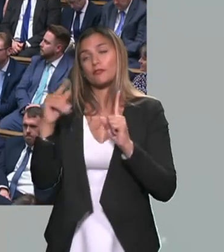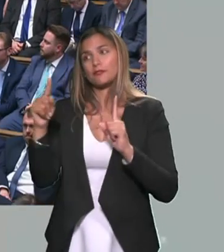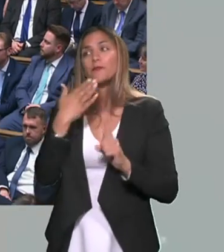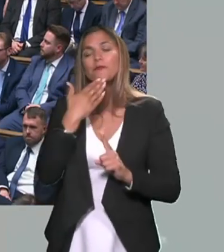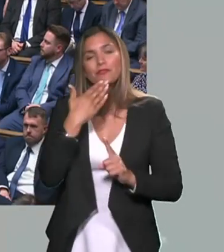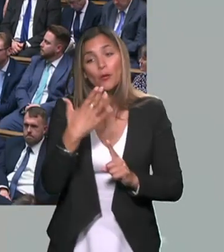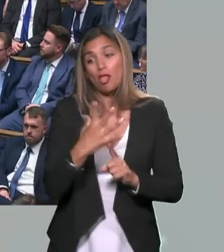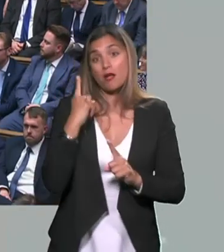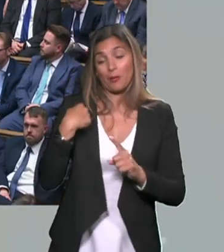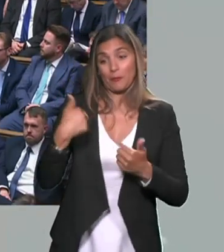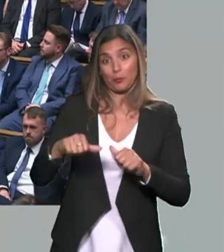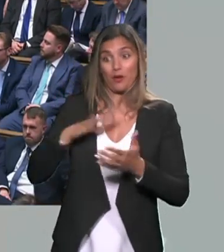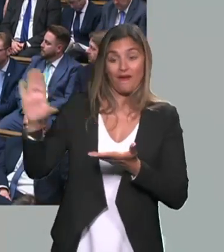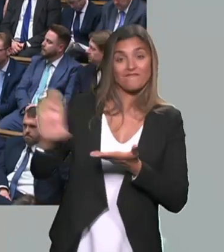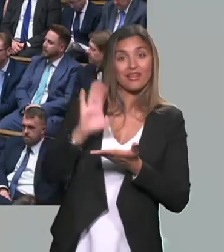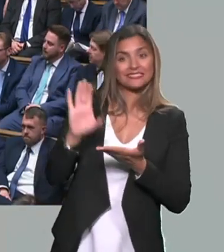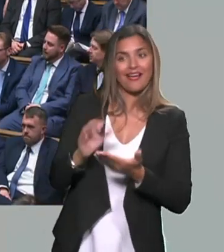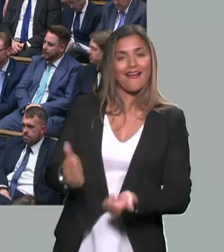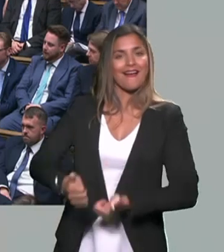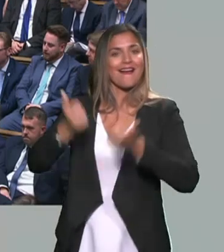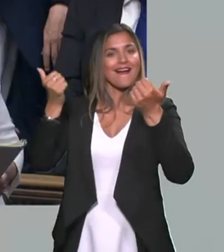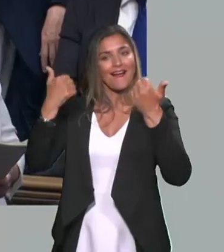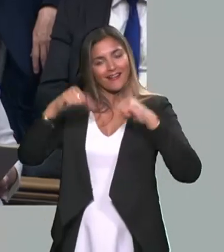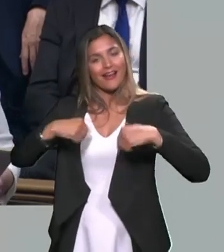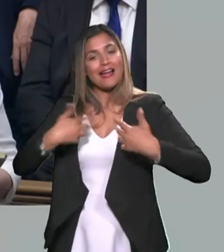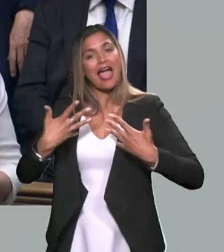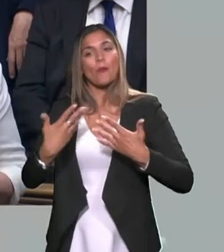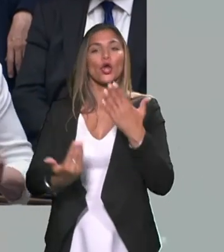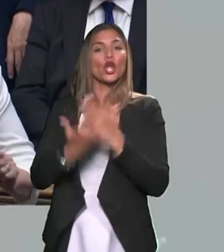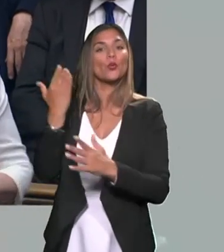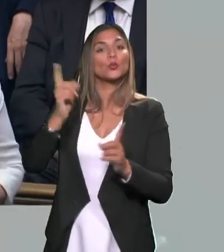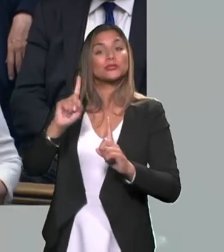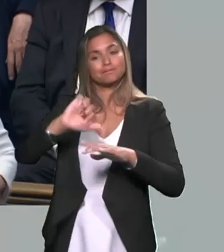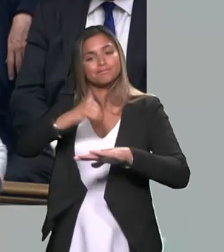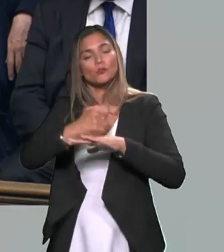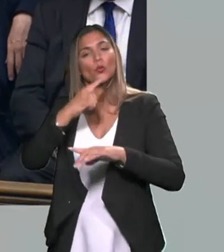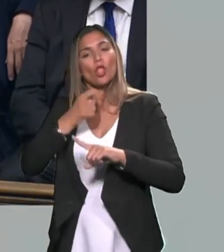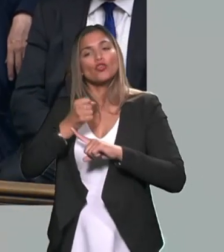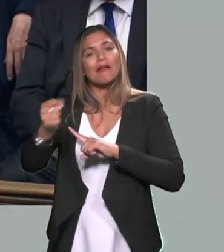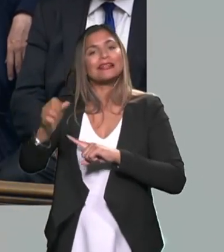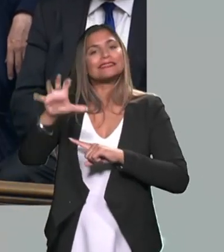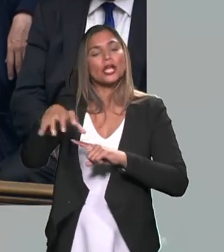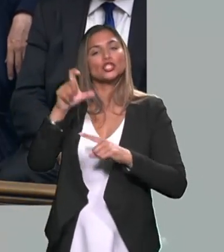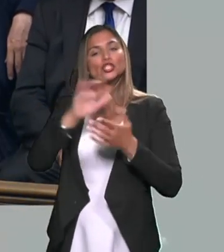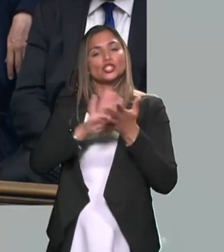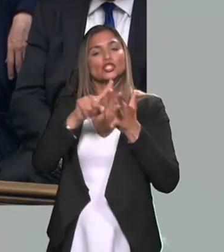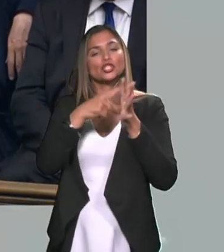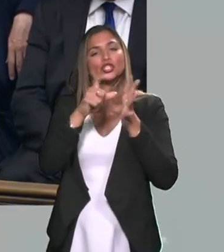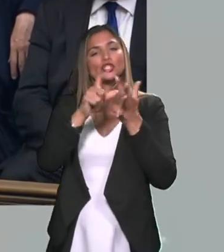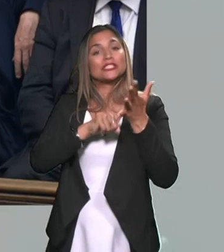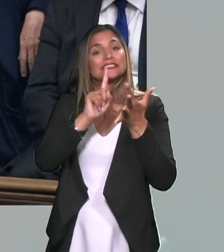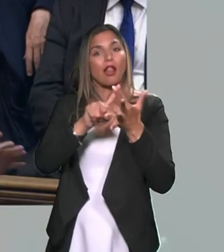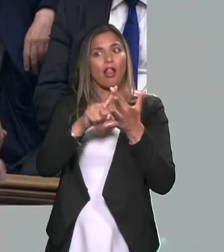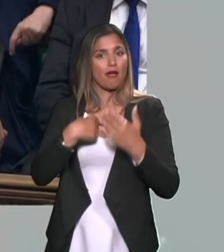get the green light for our new Cheadle rail station. And for £4 million for our state-of-the-art eco-business